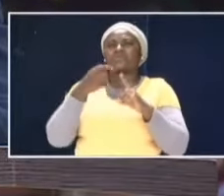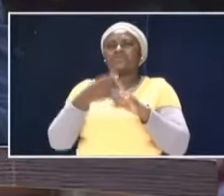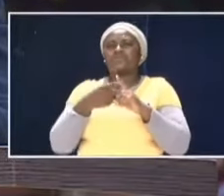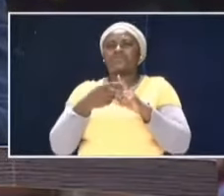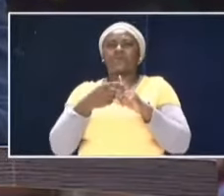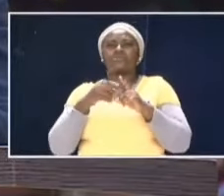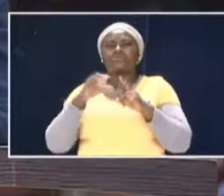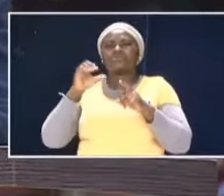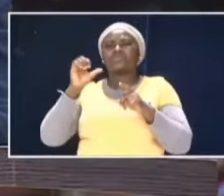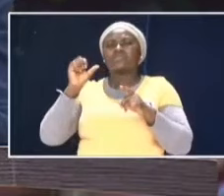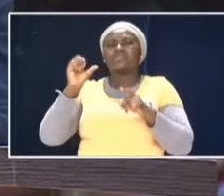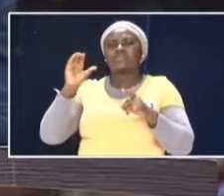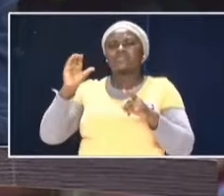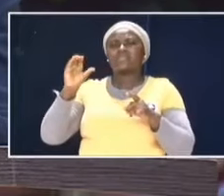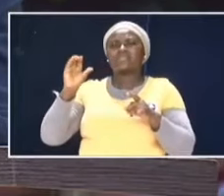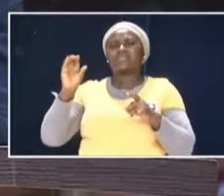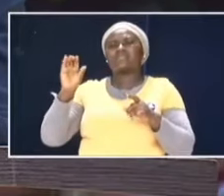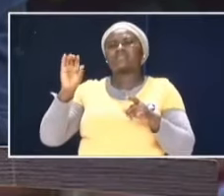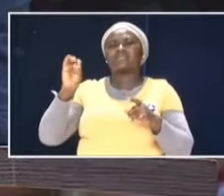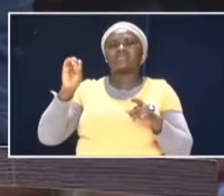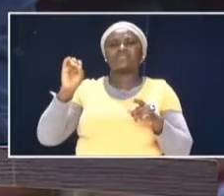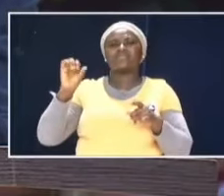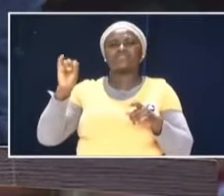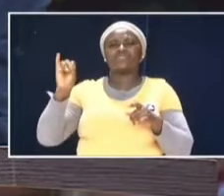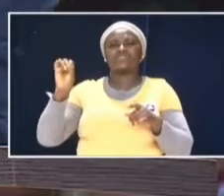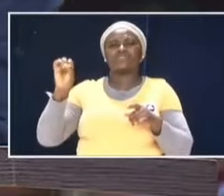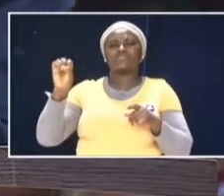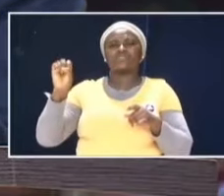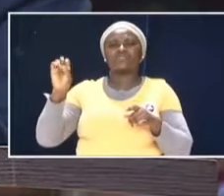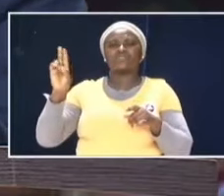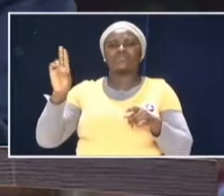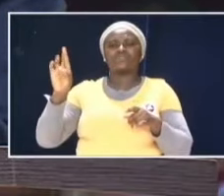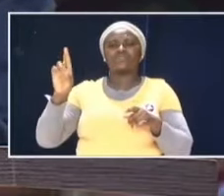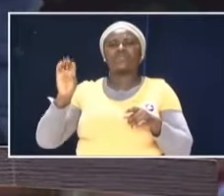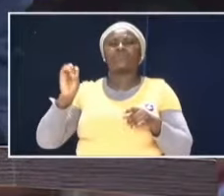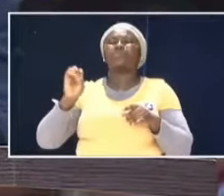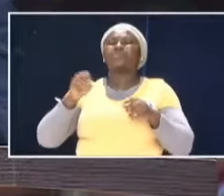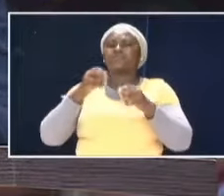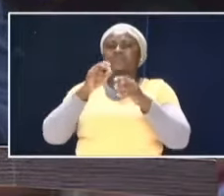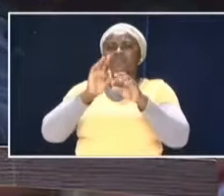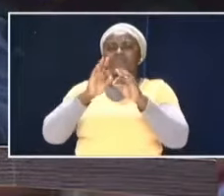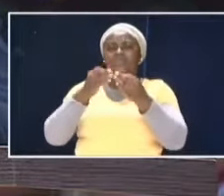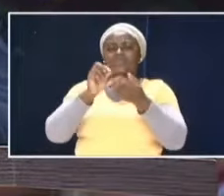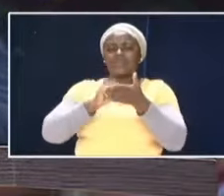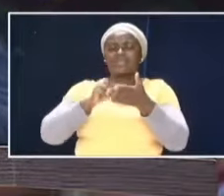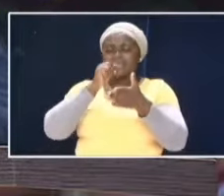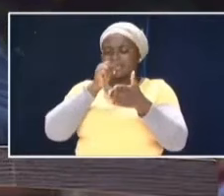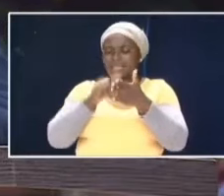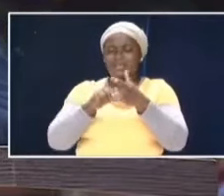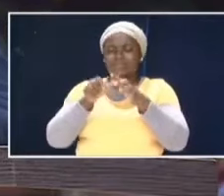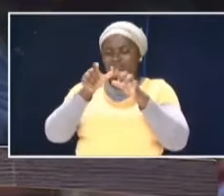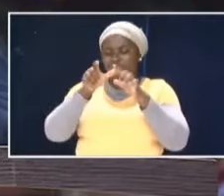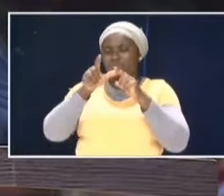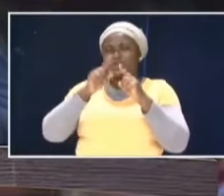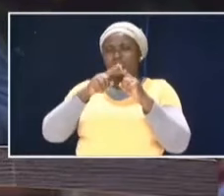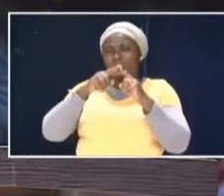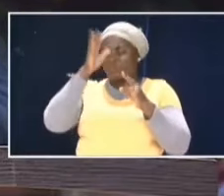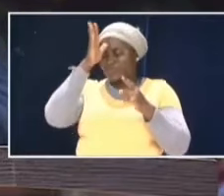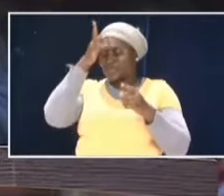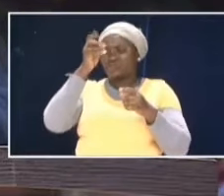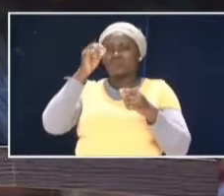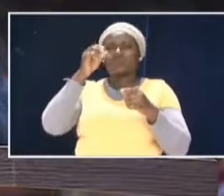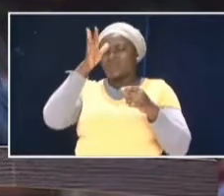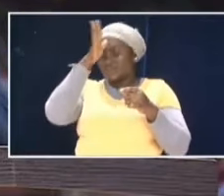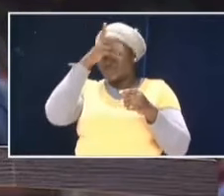wrote a letter to Daddy Gio and got a response from her daddy that they will testify to